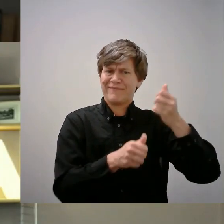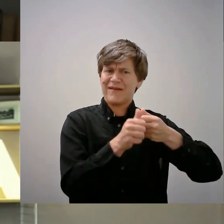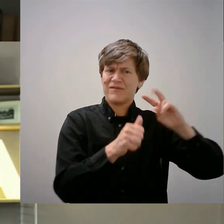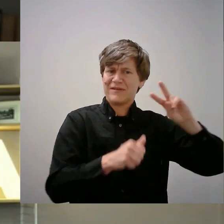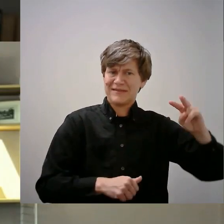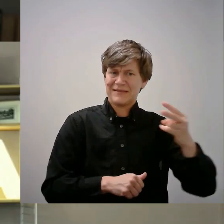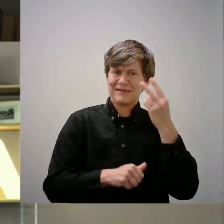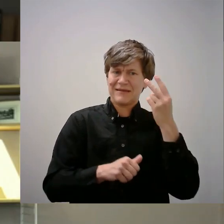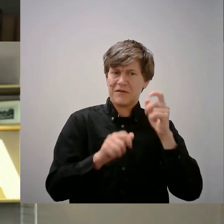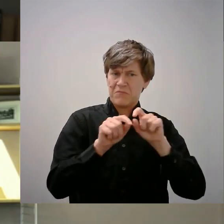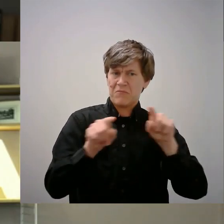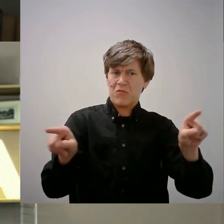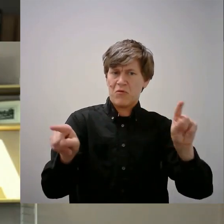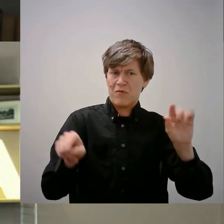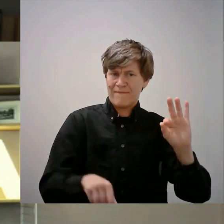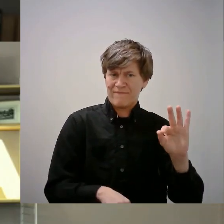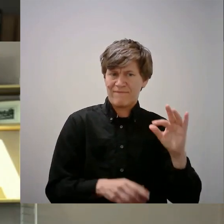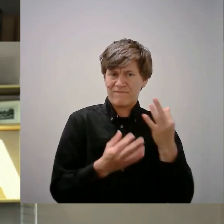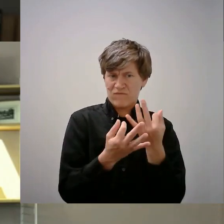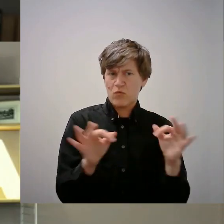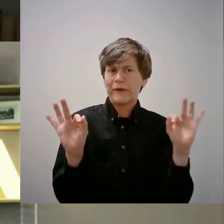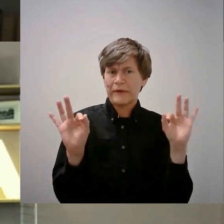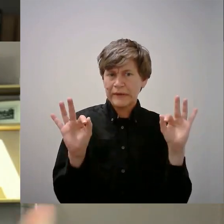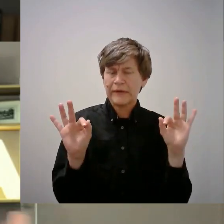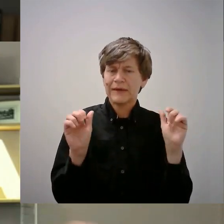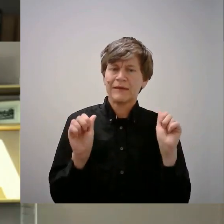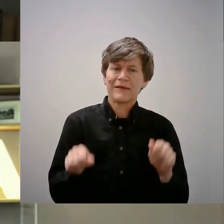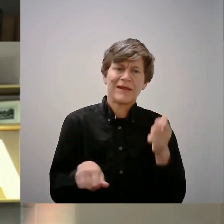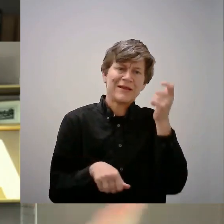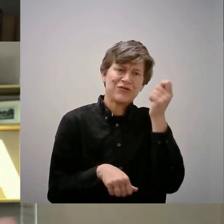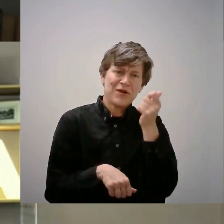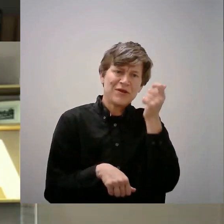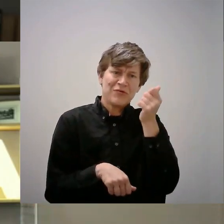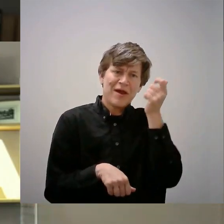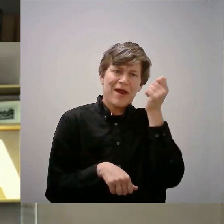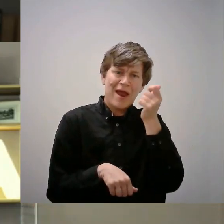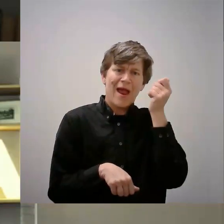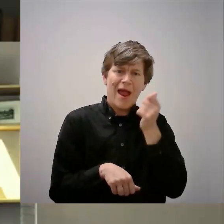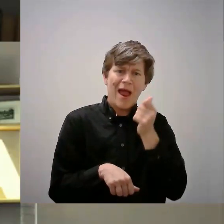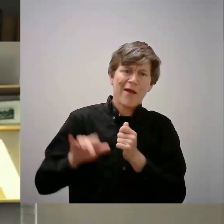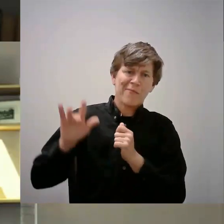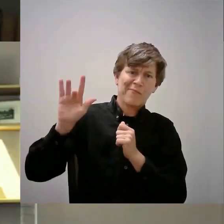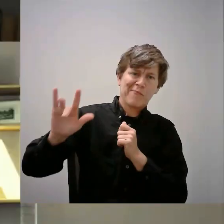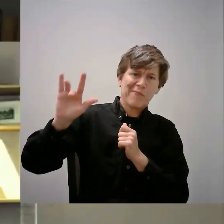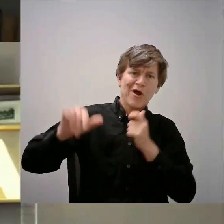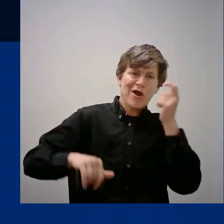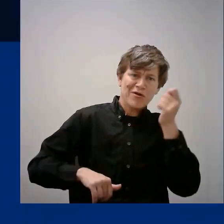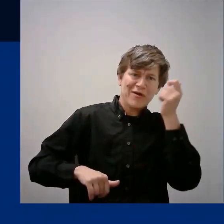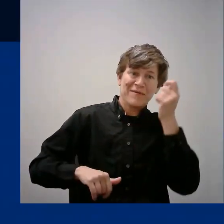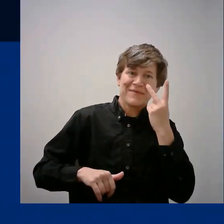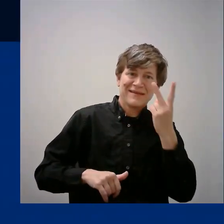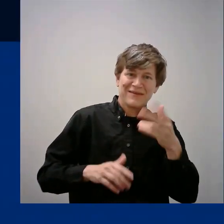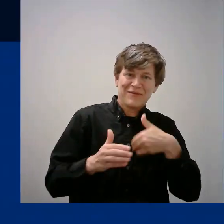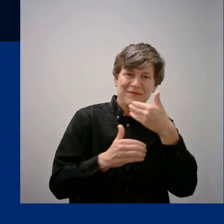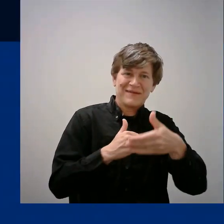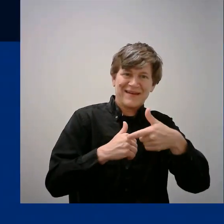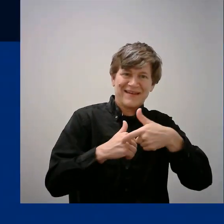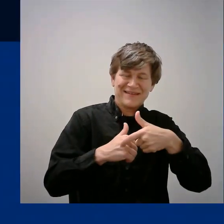always, hit that red button that says, in terribly spaced all caps letters, subscribe and hit the bell. See you next time.